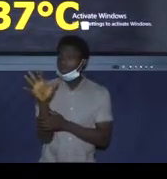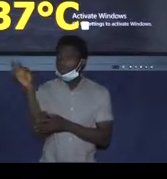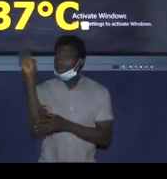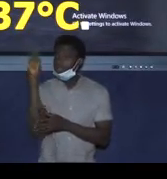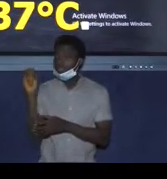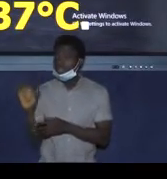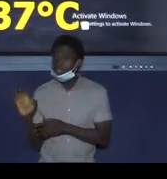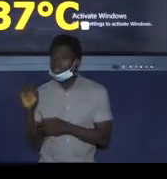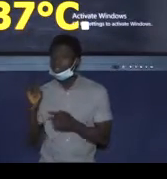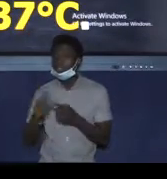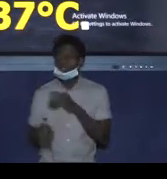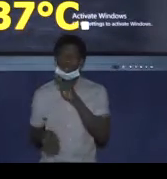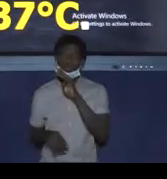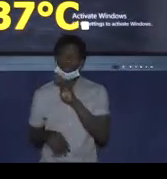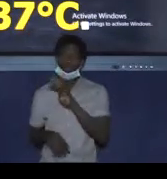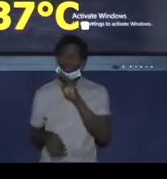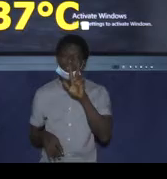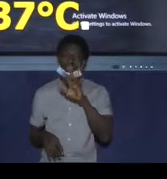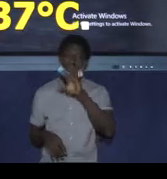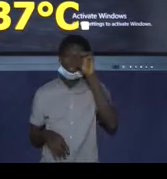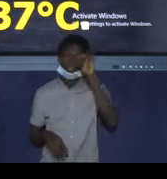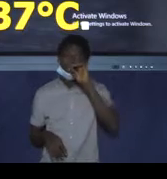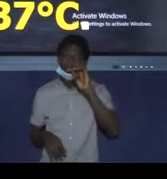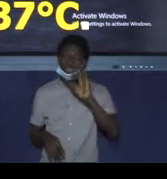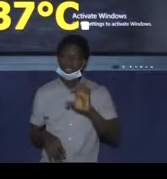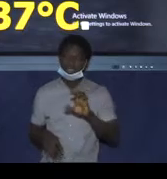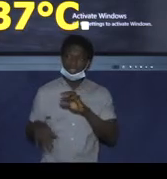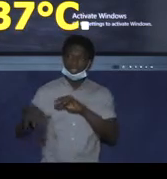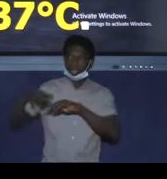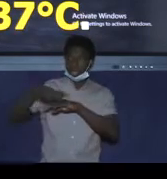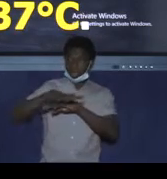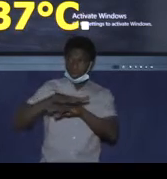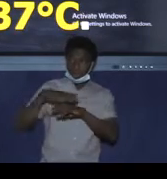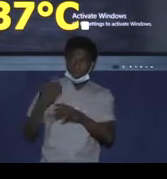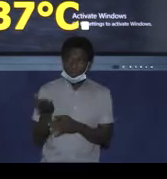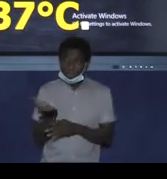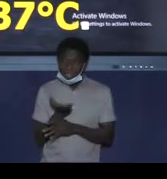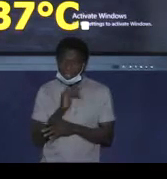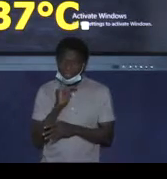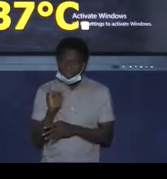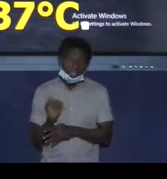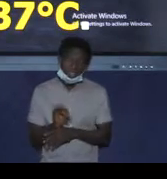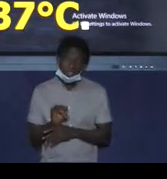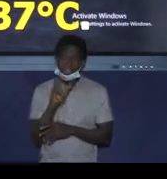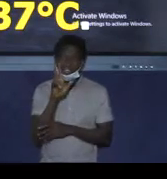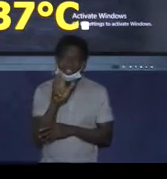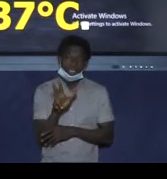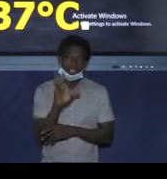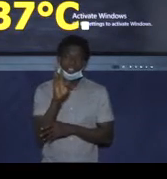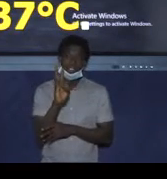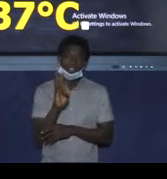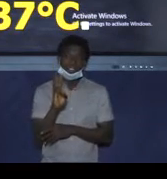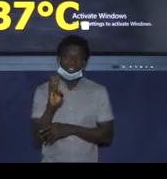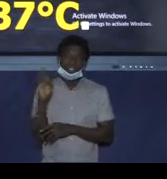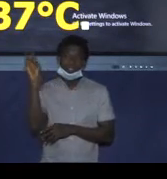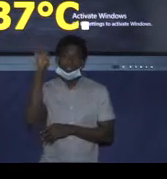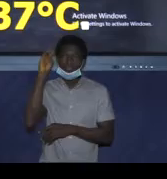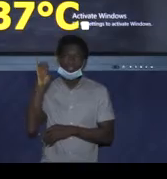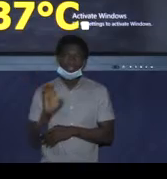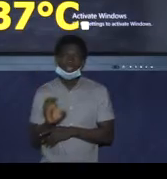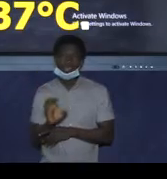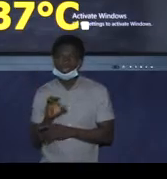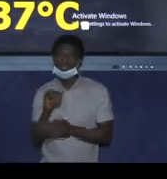Celsius. But above all, the average is usually 37 degrees Celsius. That's the average temperature that